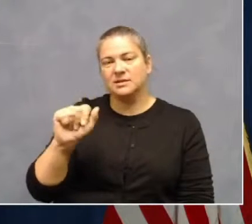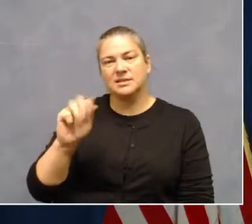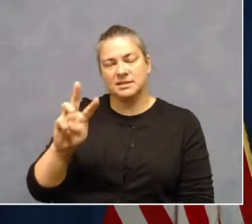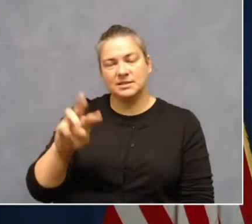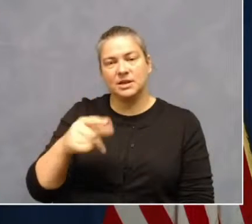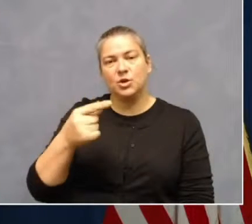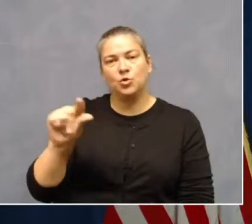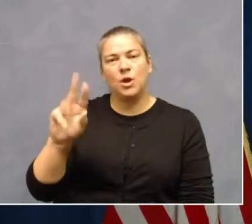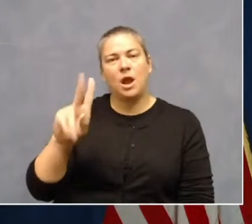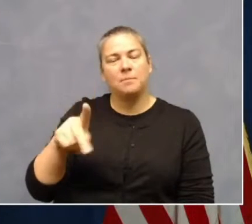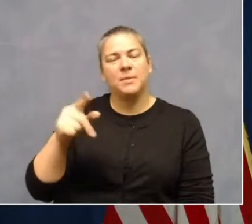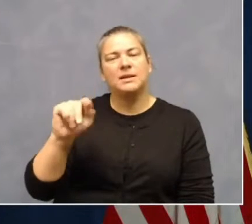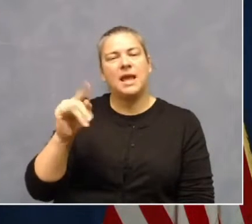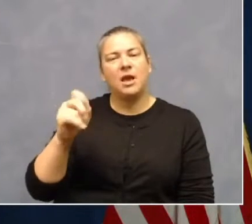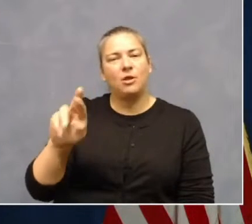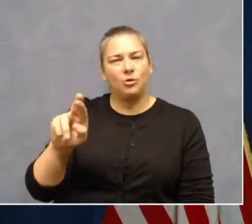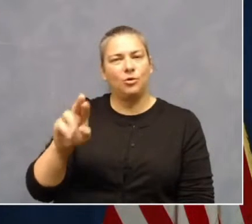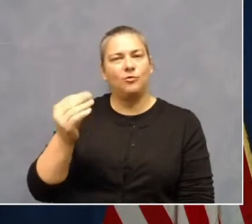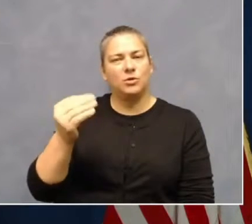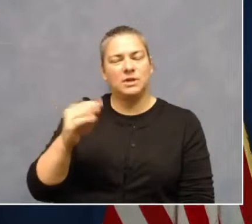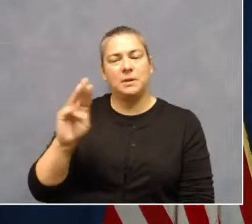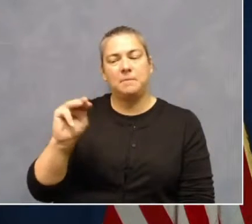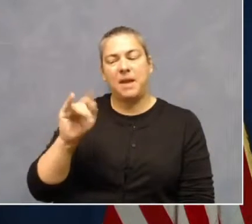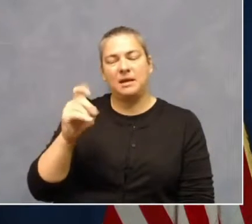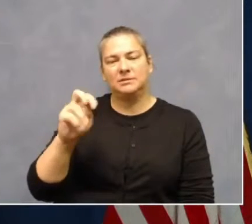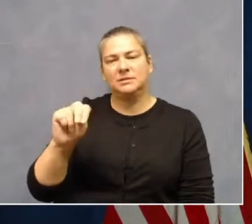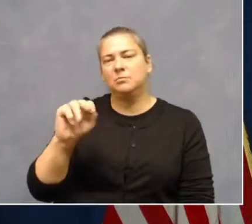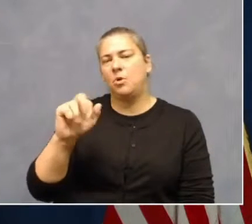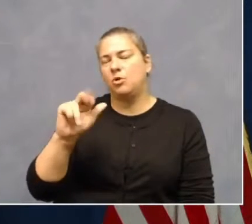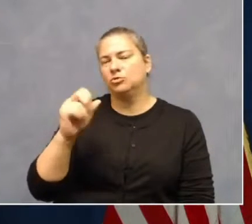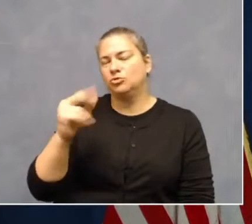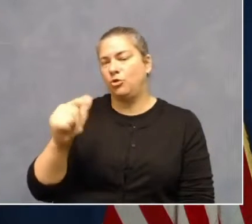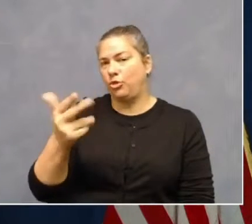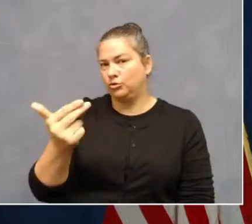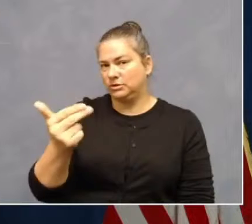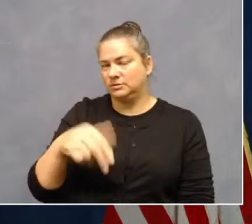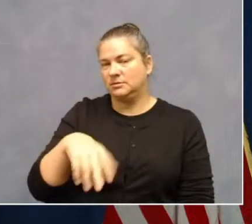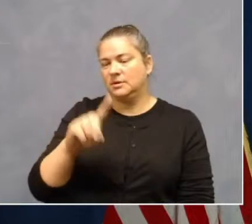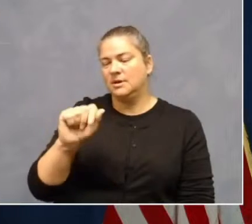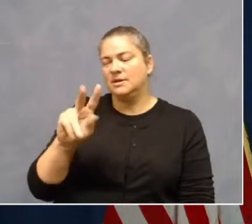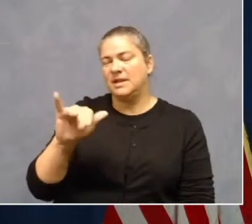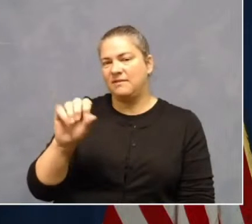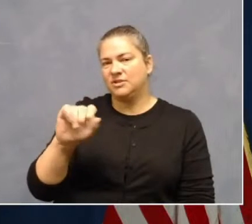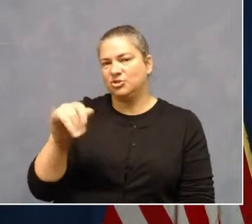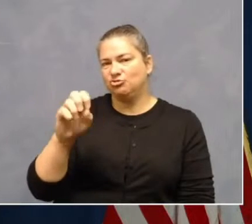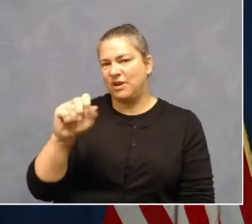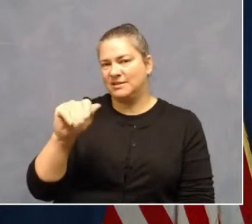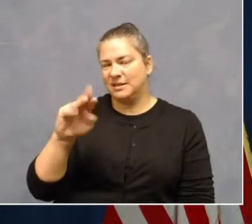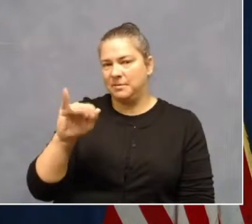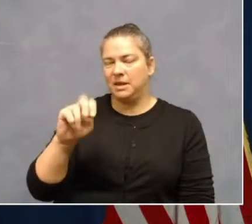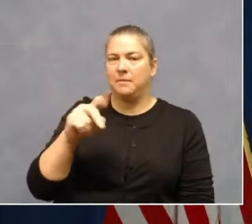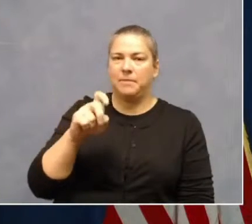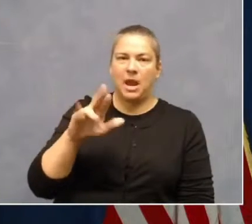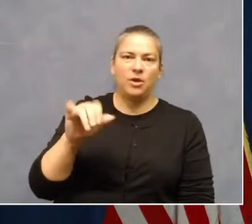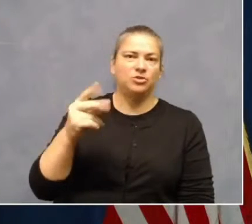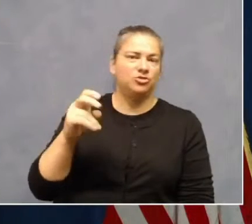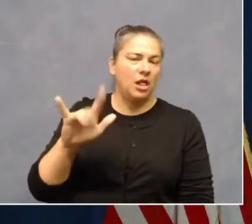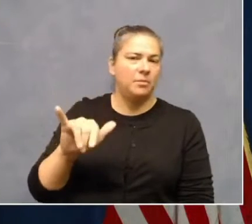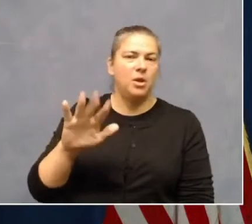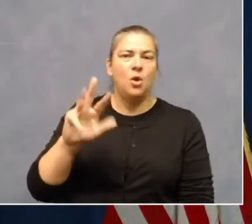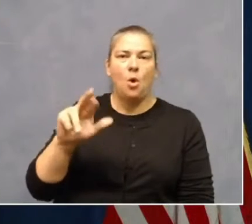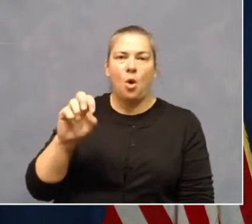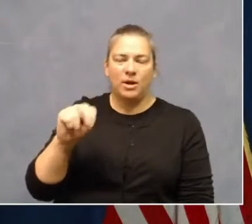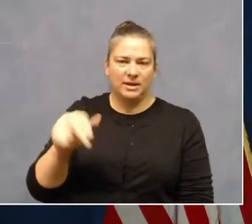Taylor, 14. Madison and Marshall, 13. Davis, Jessamine, Perry, Shelby, and Warren, each with